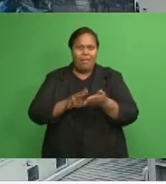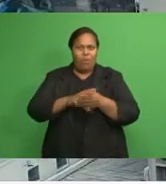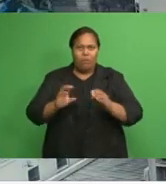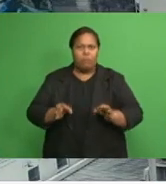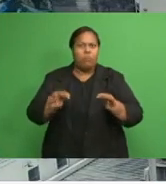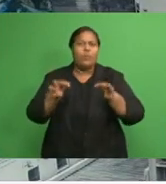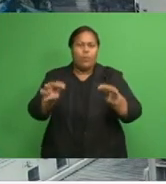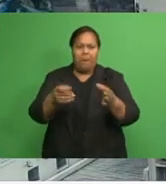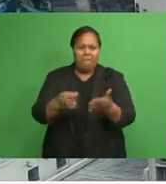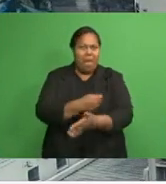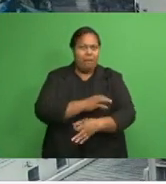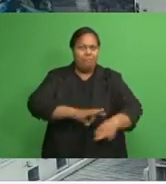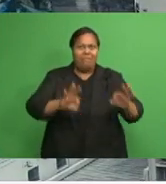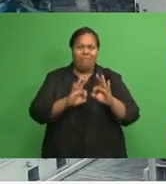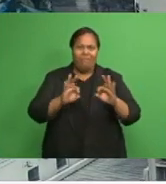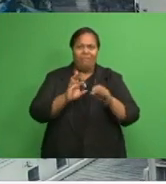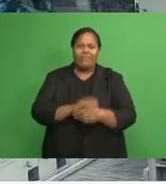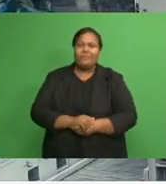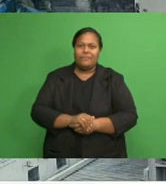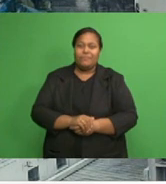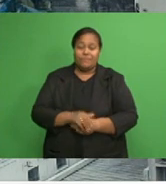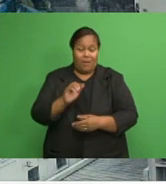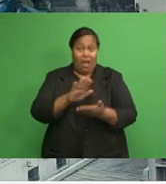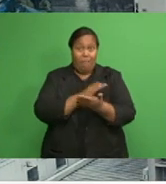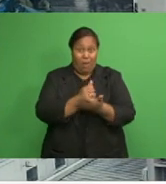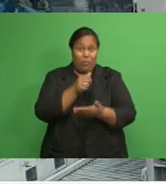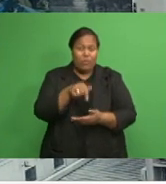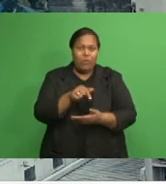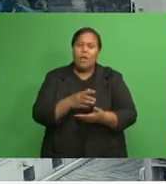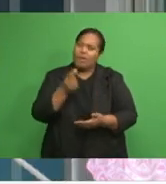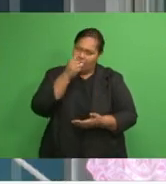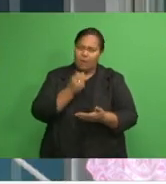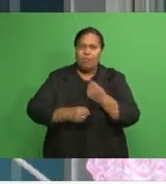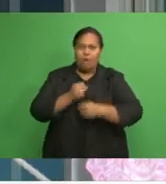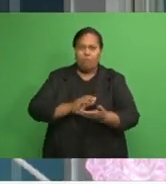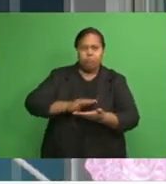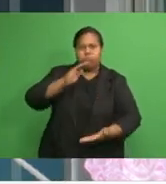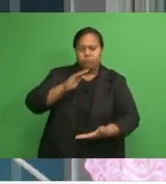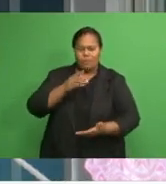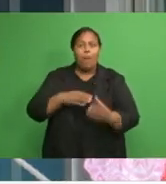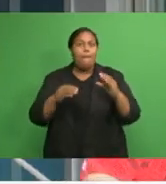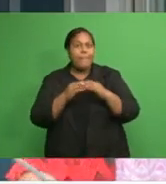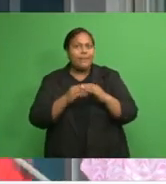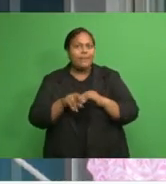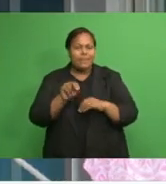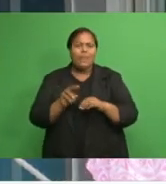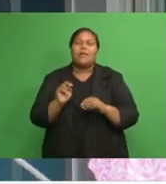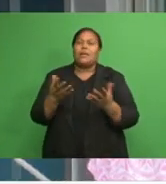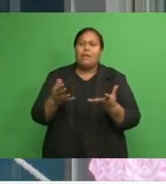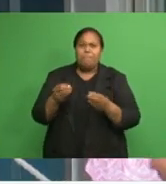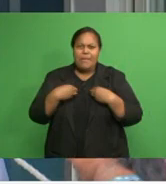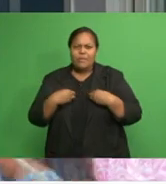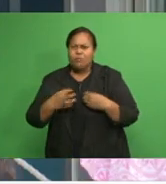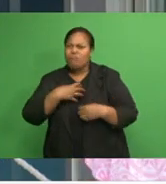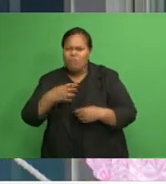repayment initiative was introduced. This amount is likely to balloon even higher, with banks indicating that more businesses and average